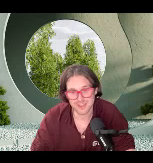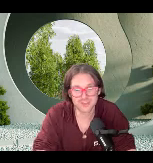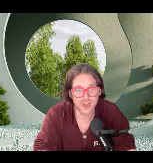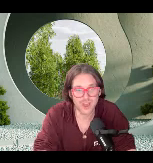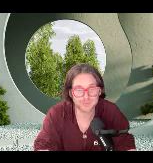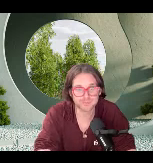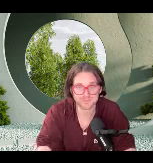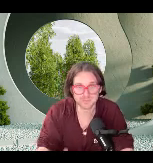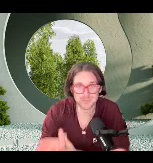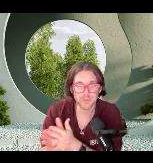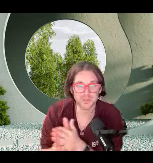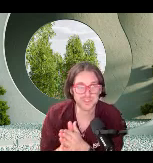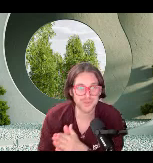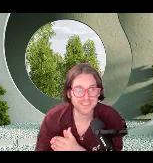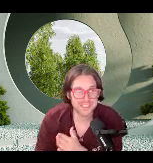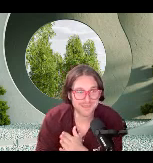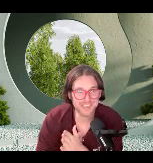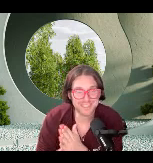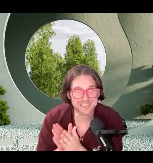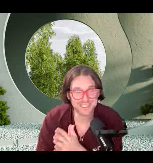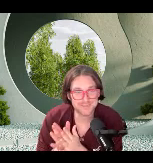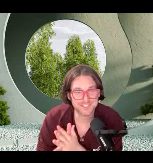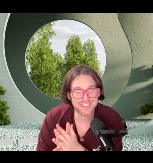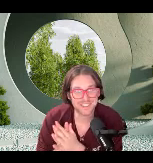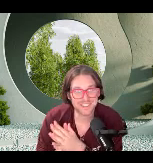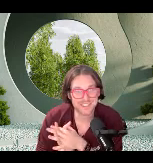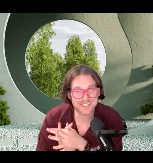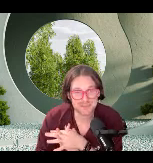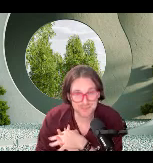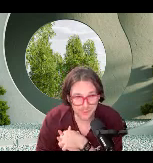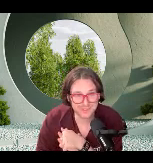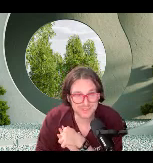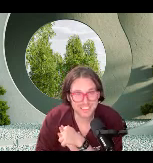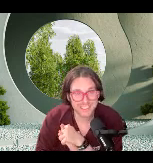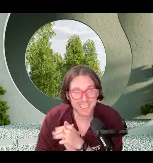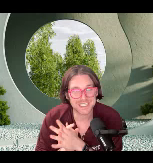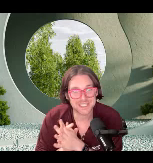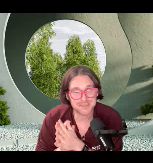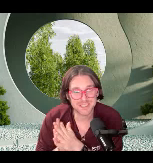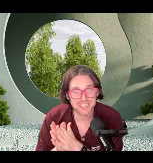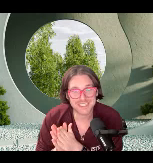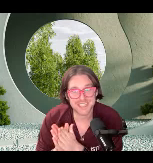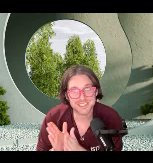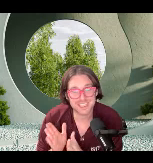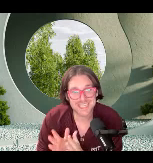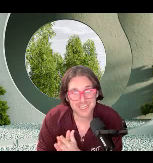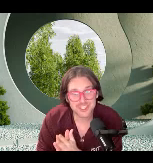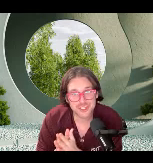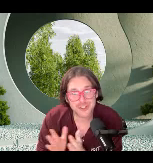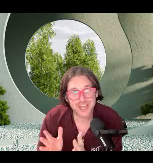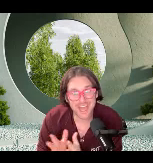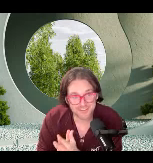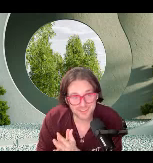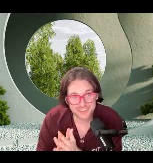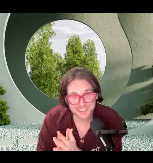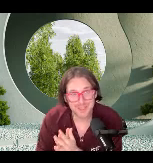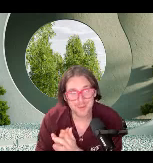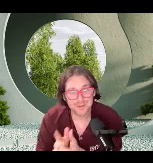this, though. So we're doing this because accessibility is important. Accessibility takes